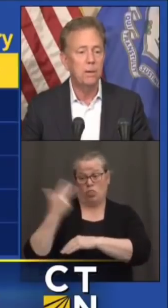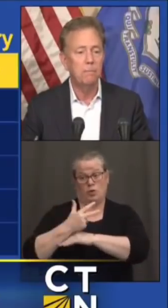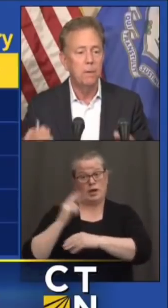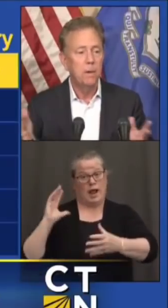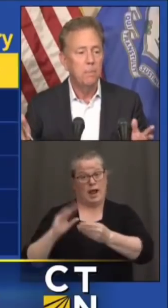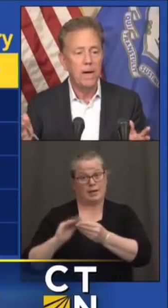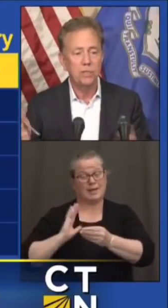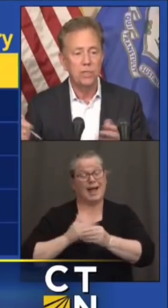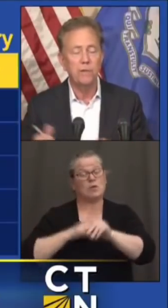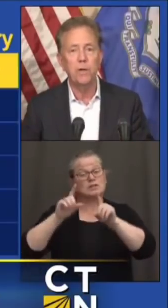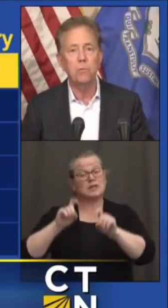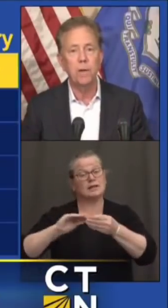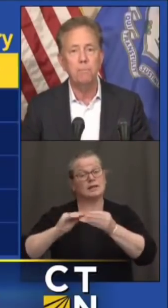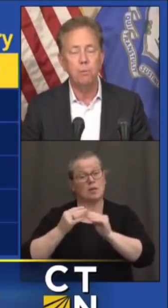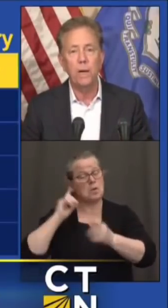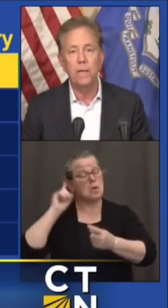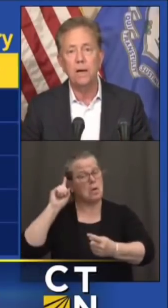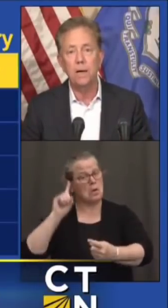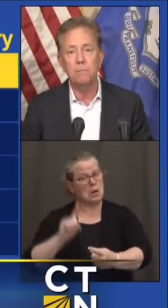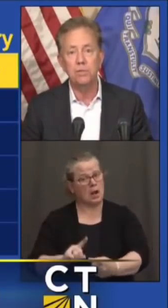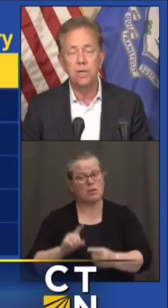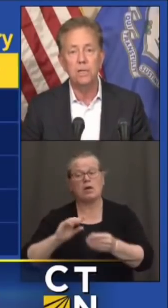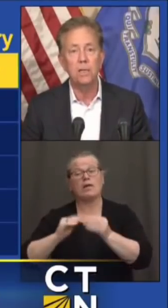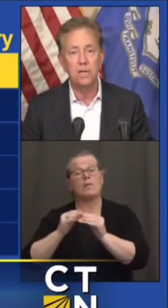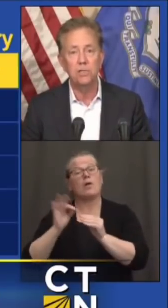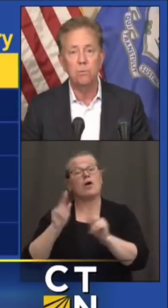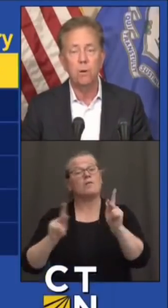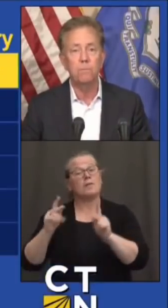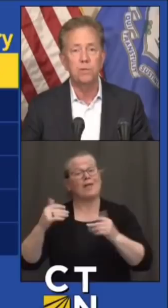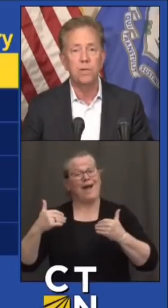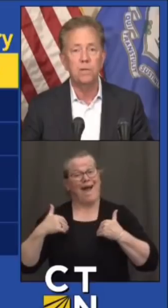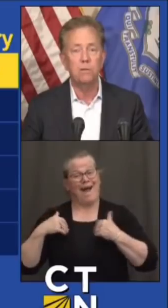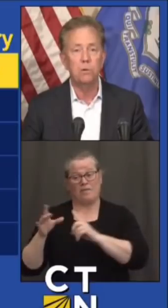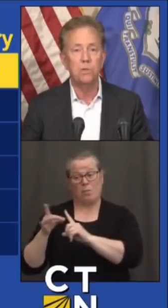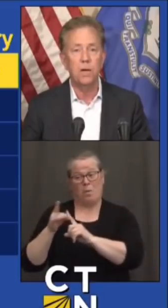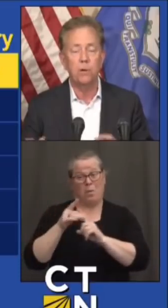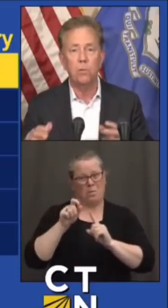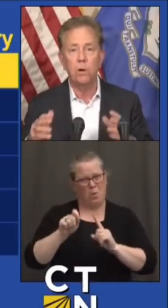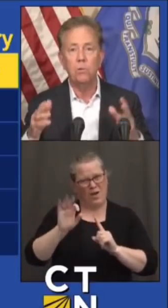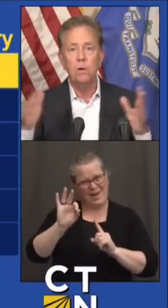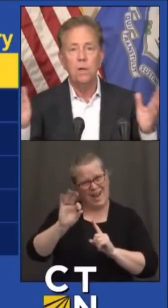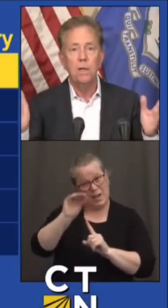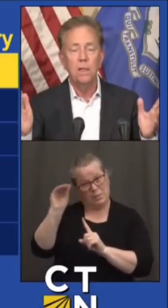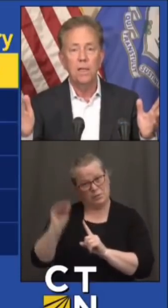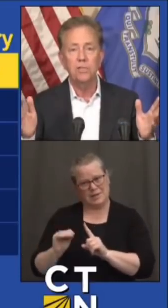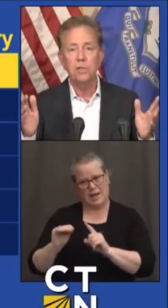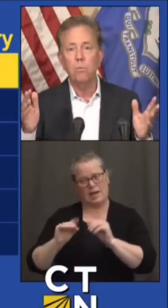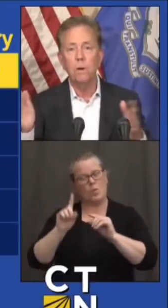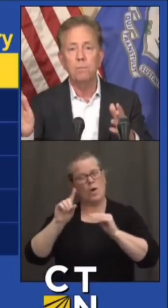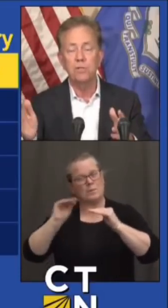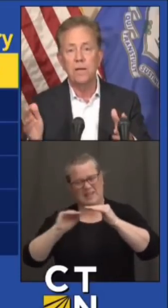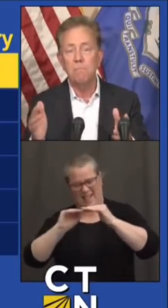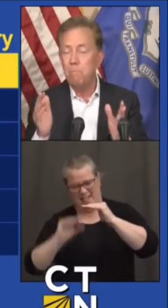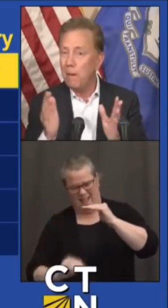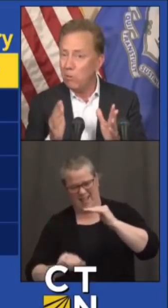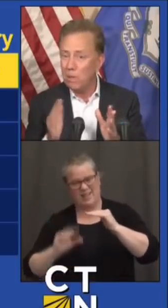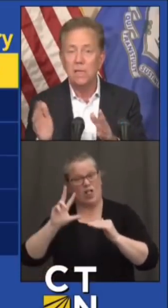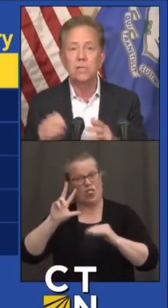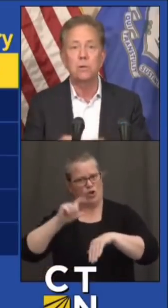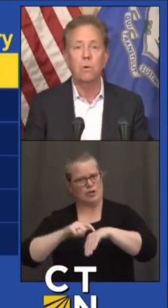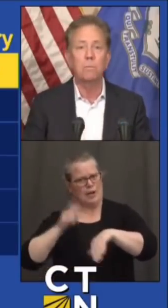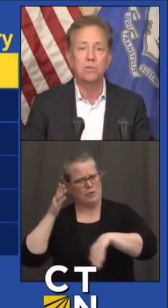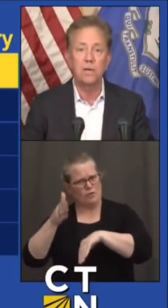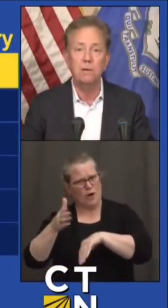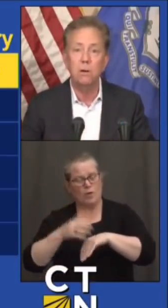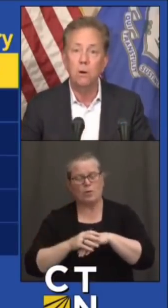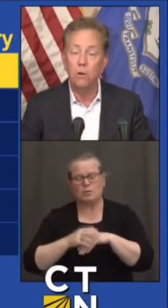reason. Positivity rate, 0.9%, less than 1%, third time in a row. Less than 1%, barely less